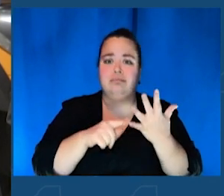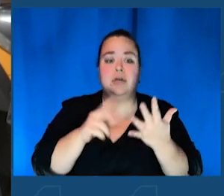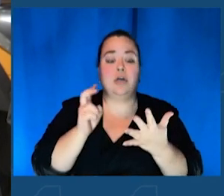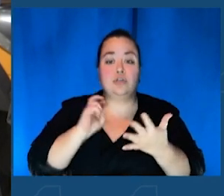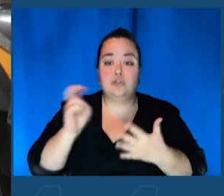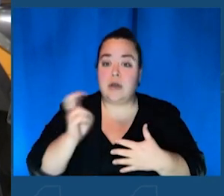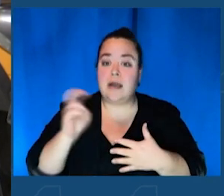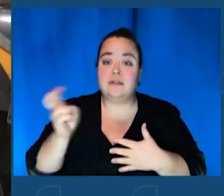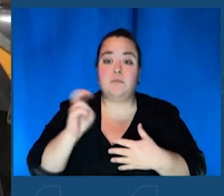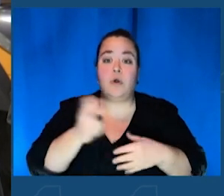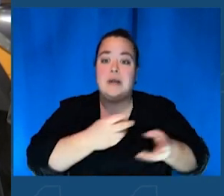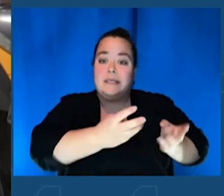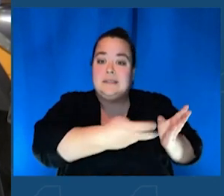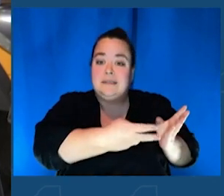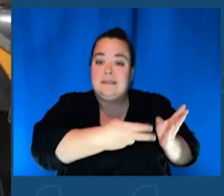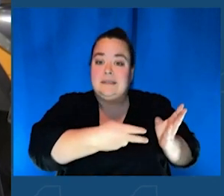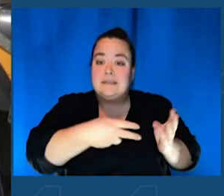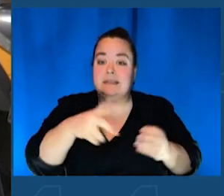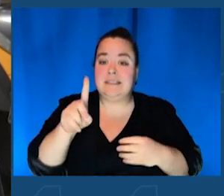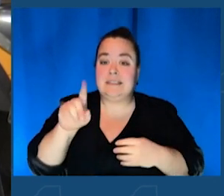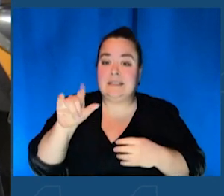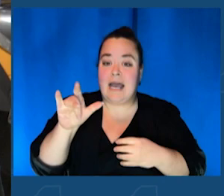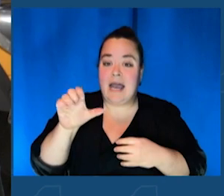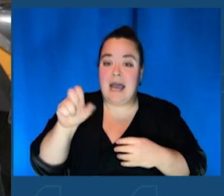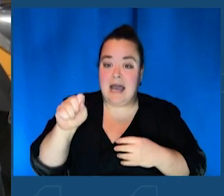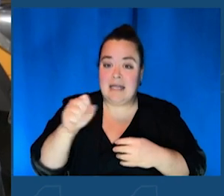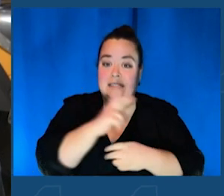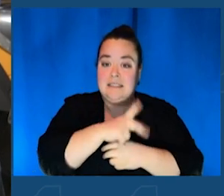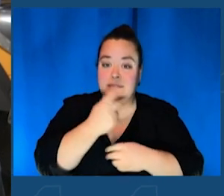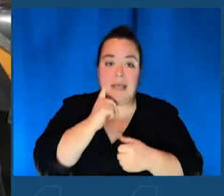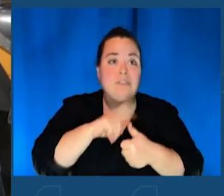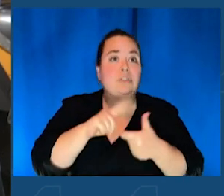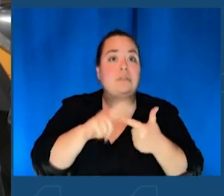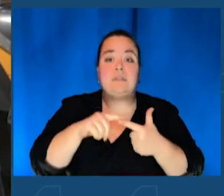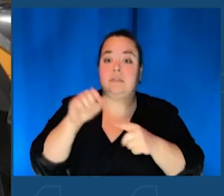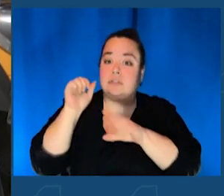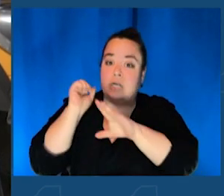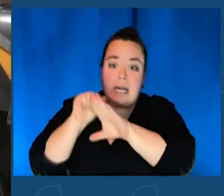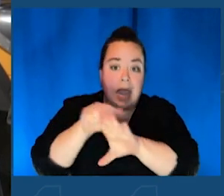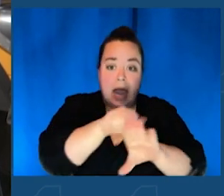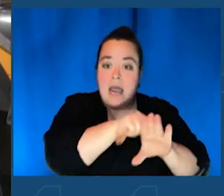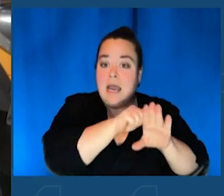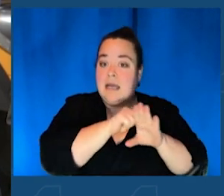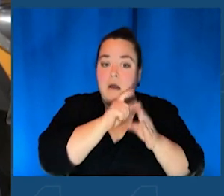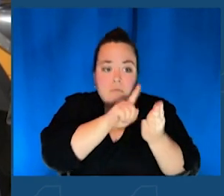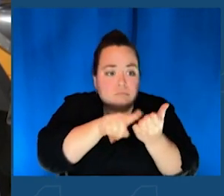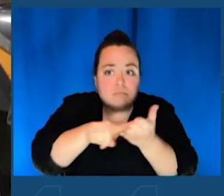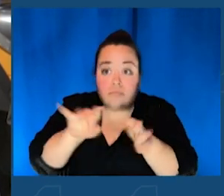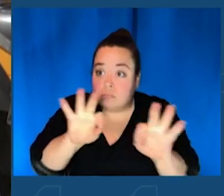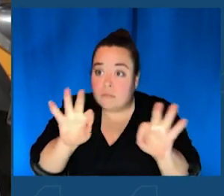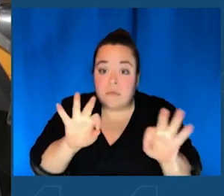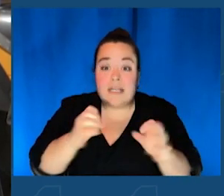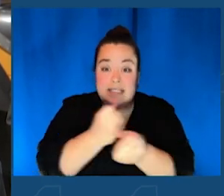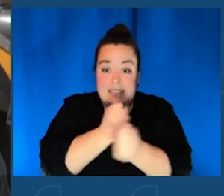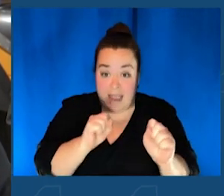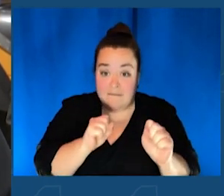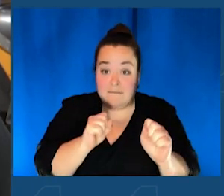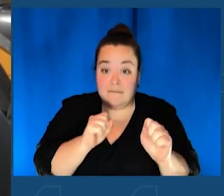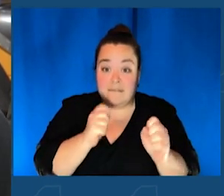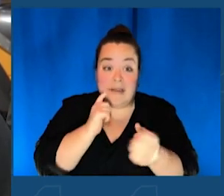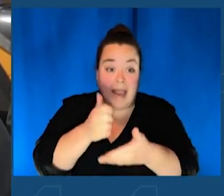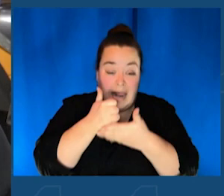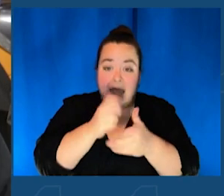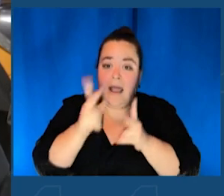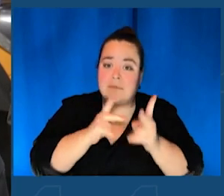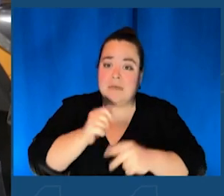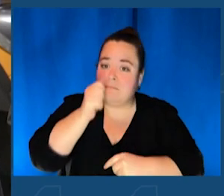in the town of Hamburg here to their appointments, to knocking on doors and making sure that people are safe, and trying to help people get through this as